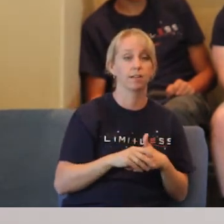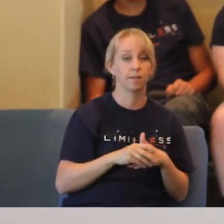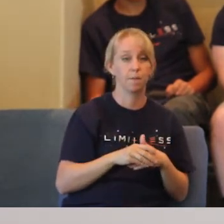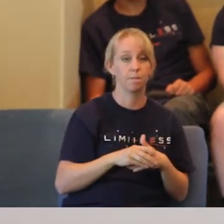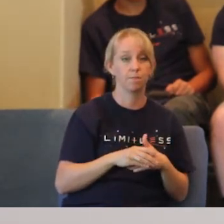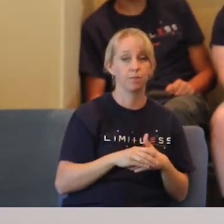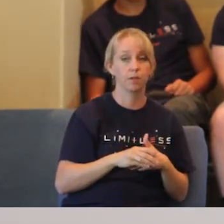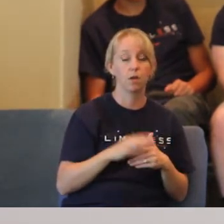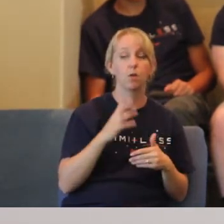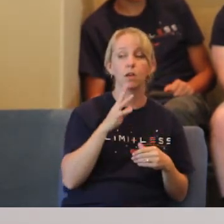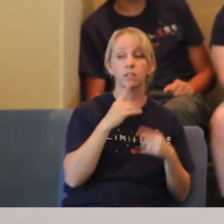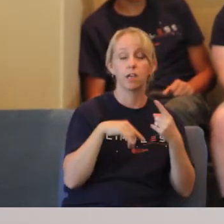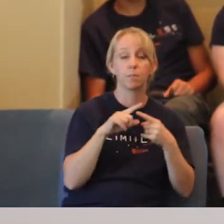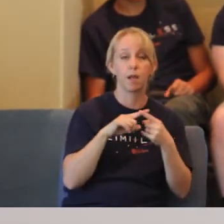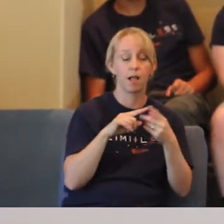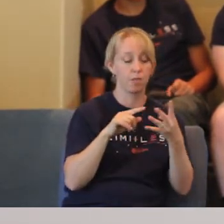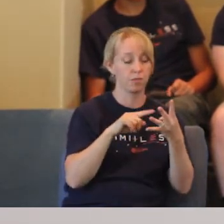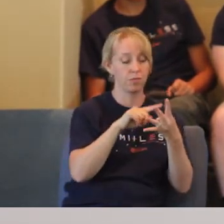eyes?